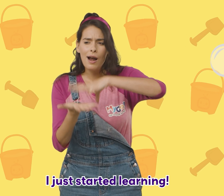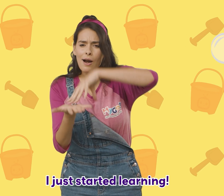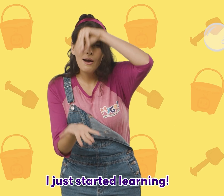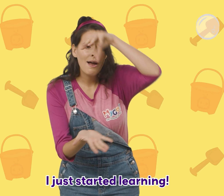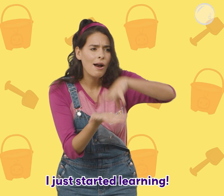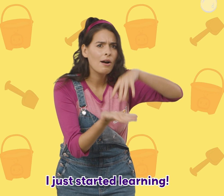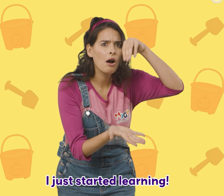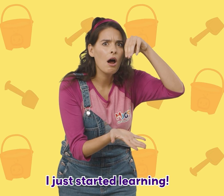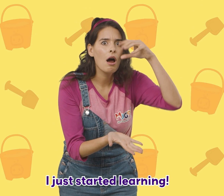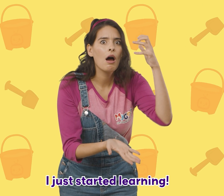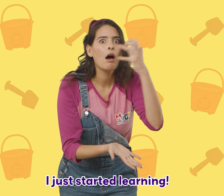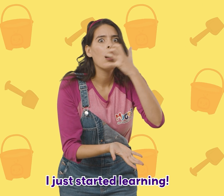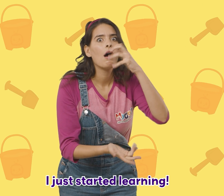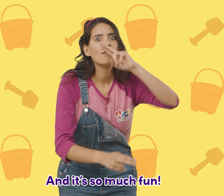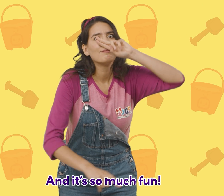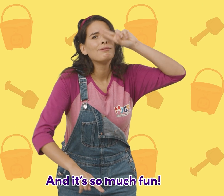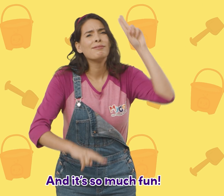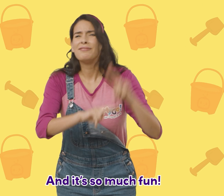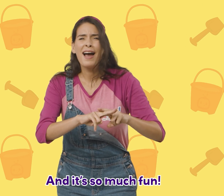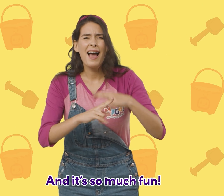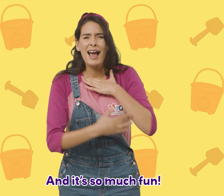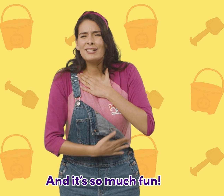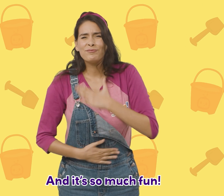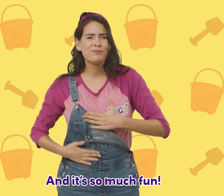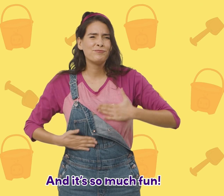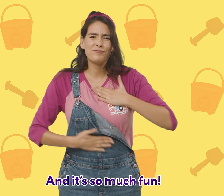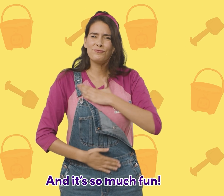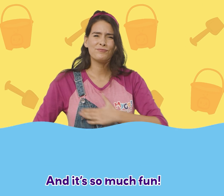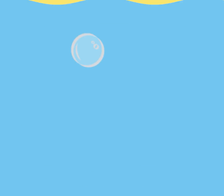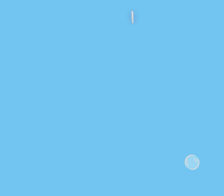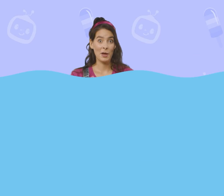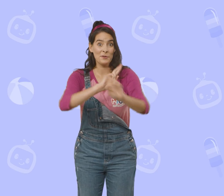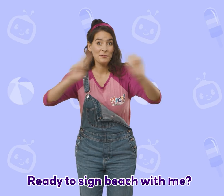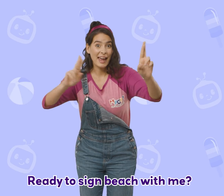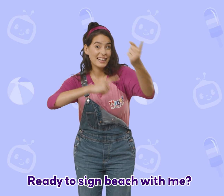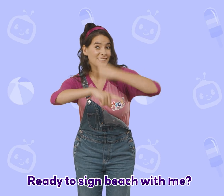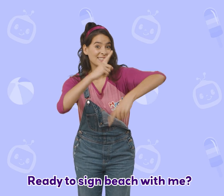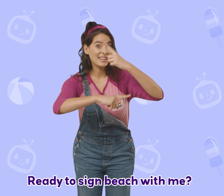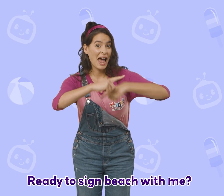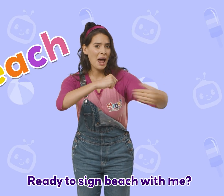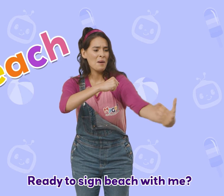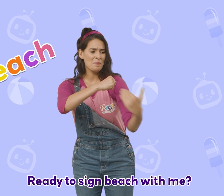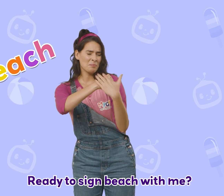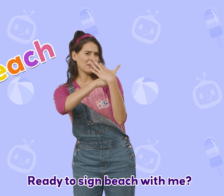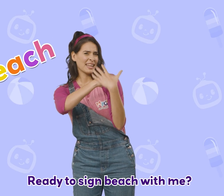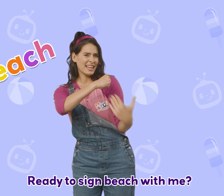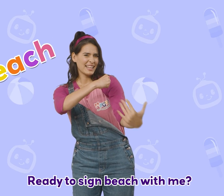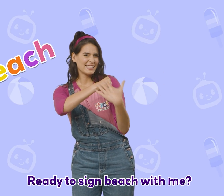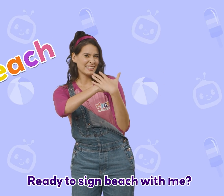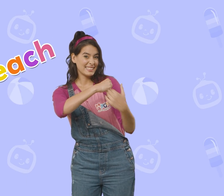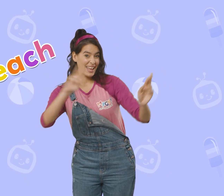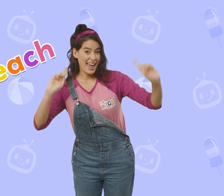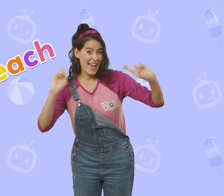I just started learning, and it's so much fun. Ready to sing beach with me?